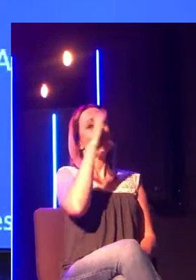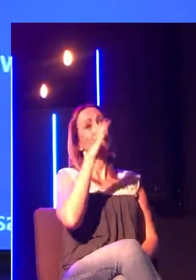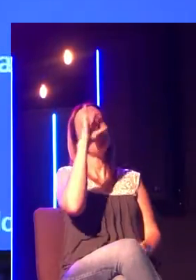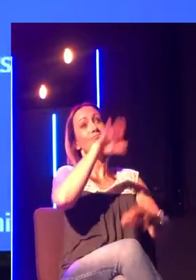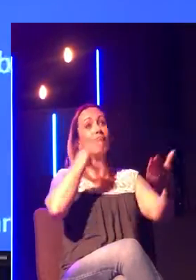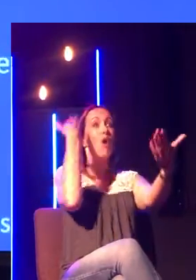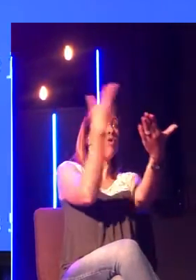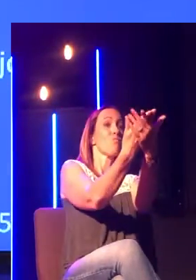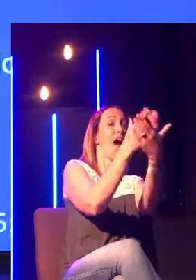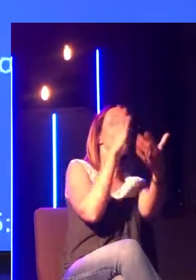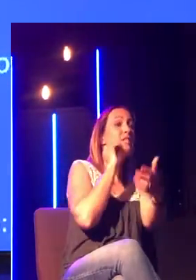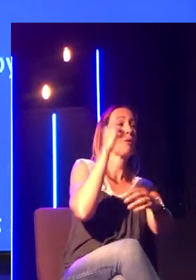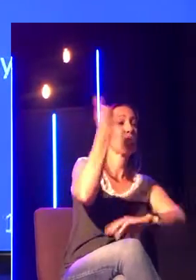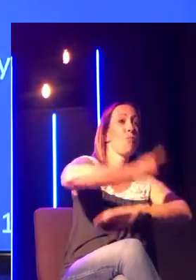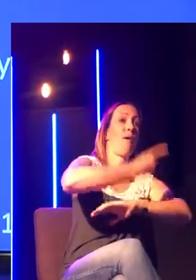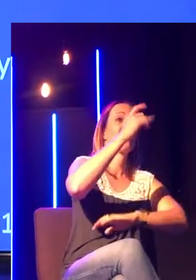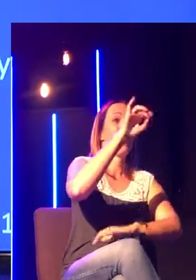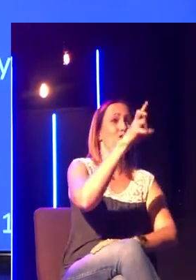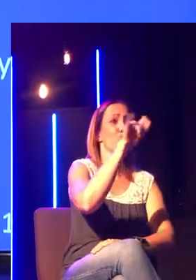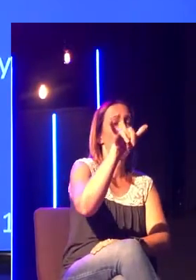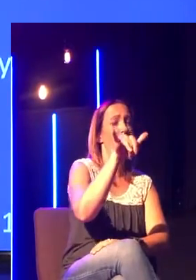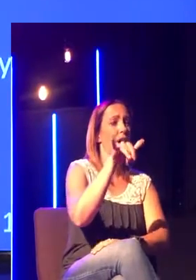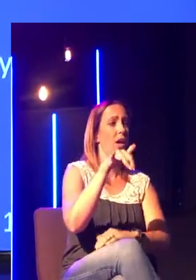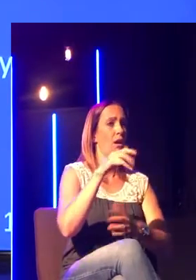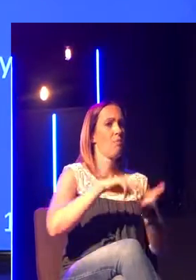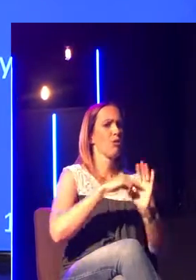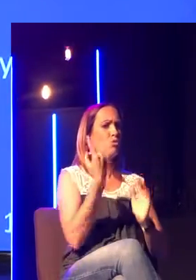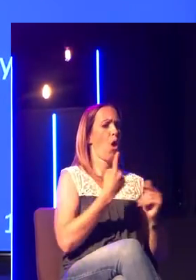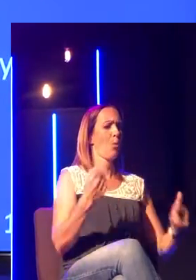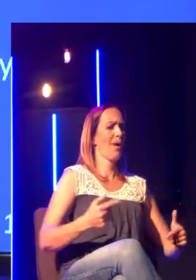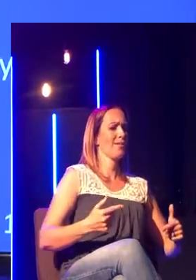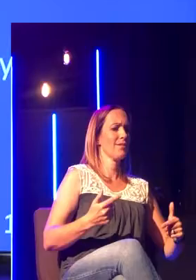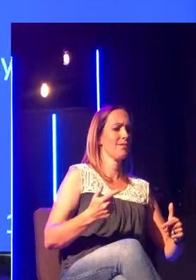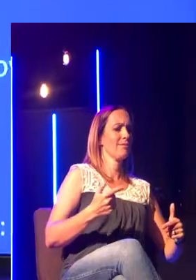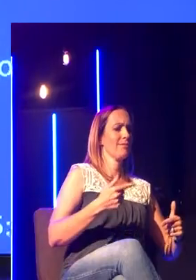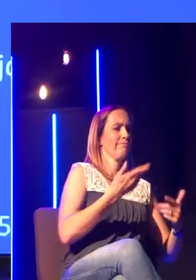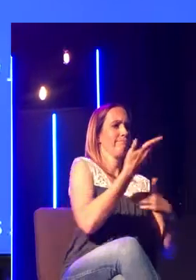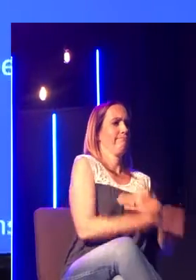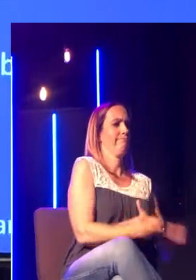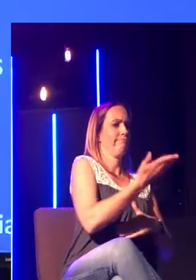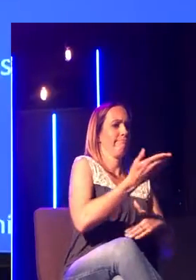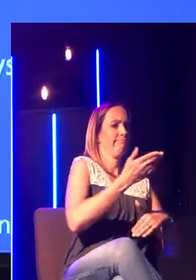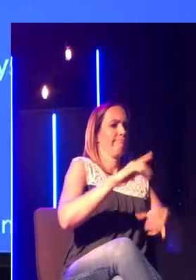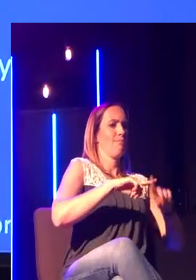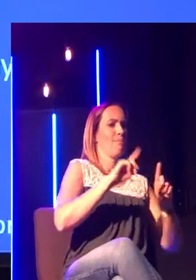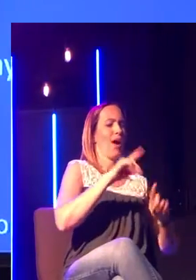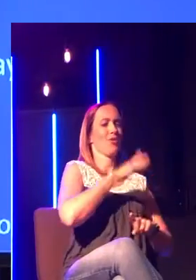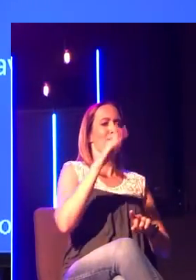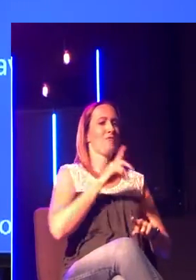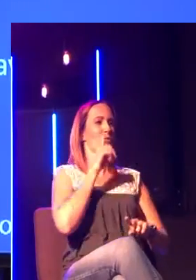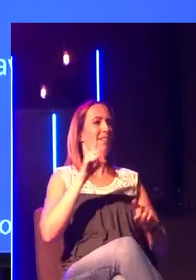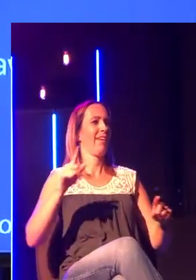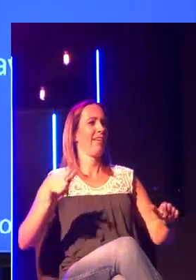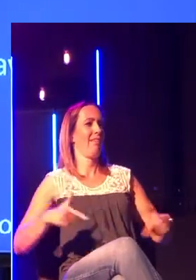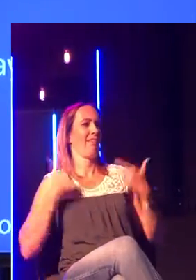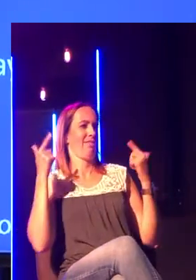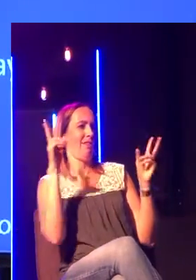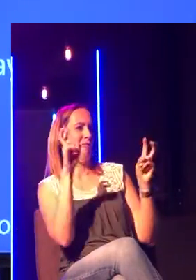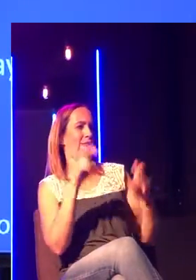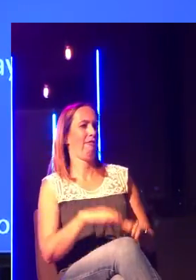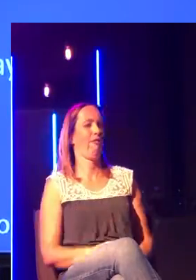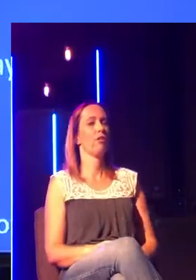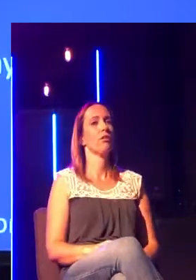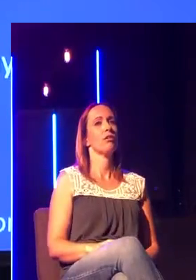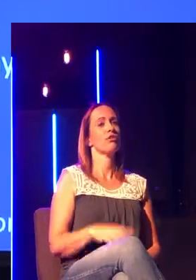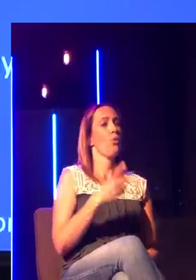forward to, you'll always exist, but you'll never really live. There is joy that can be found in the journey, but